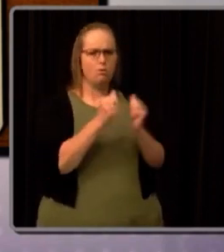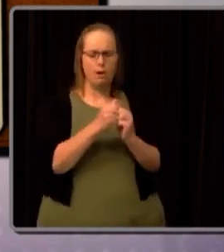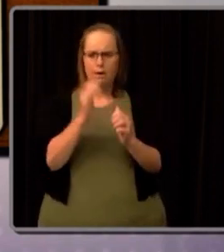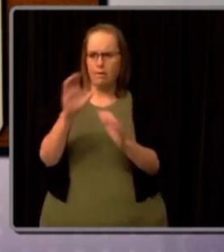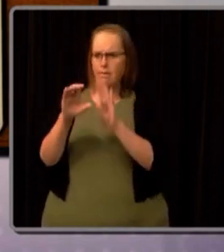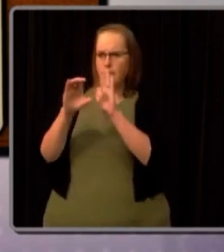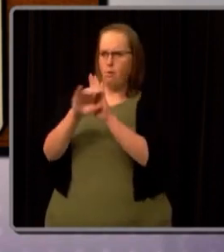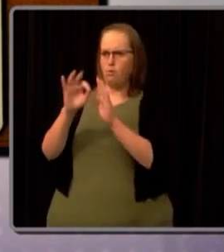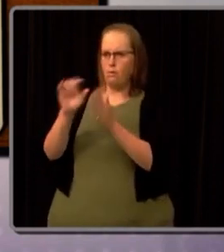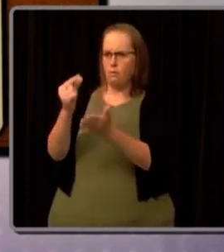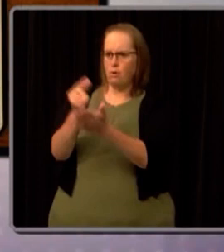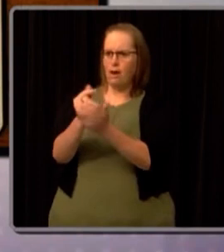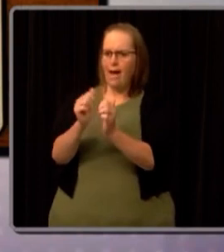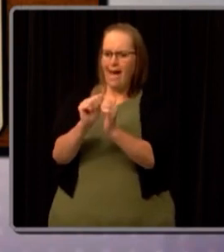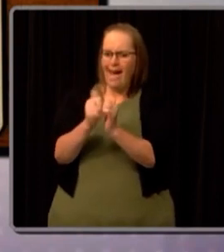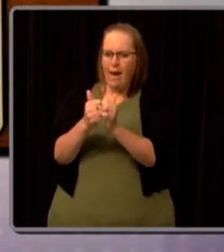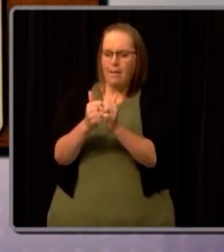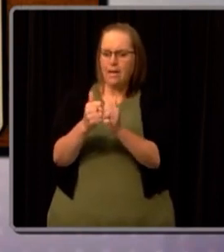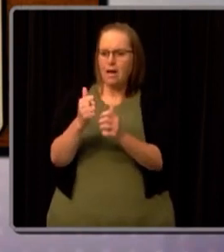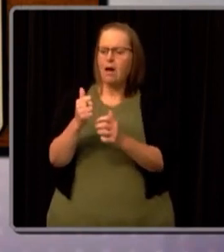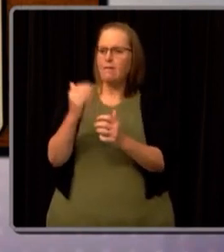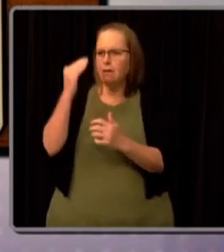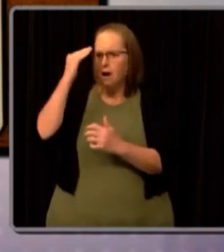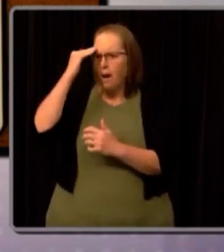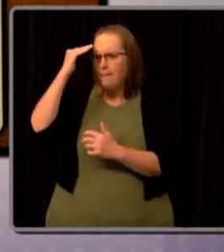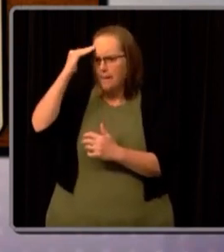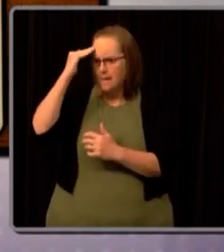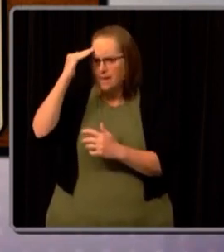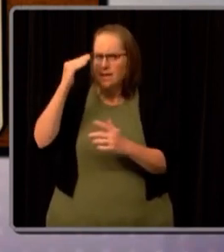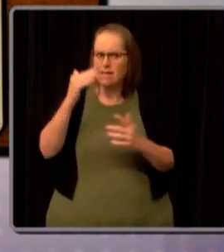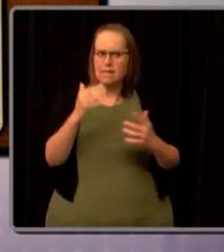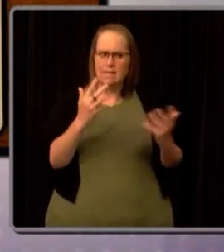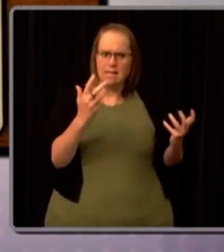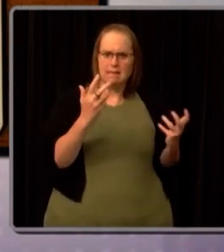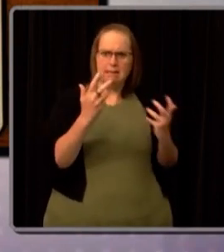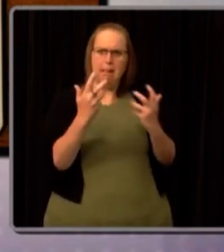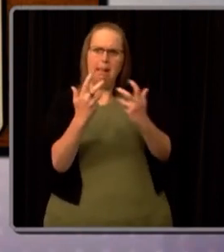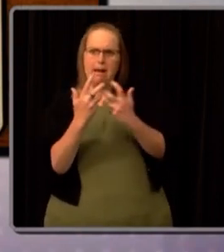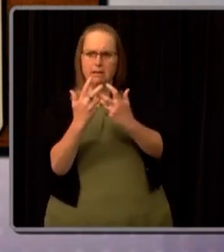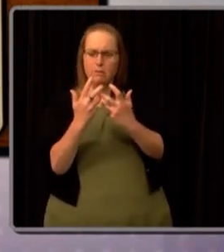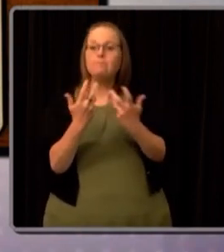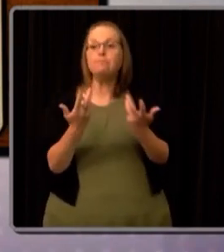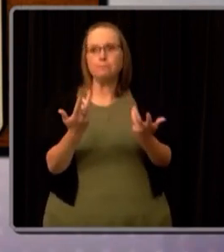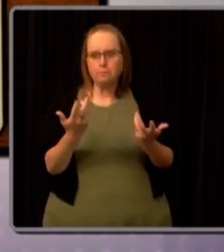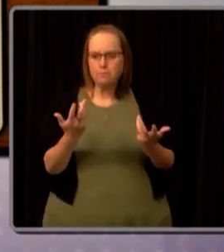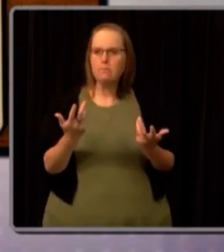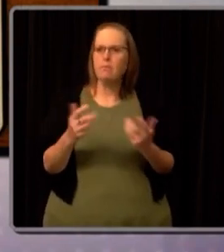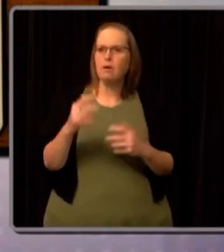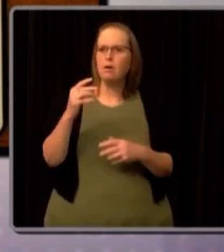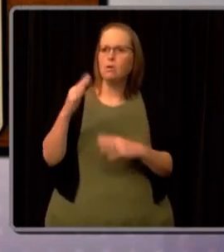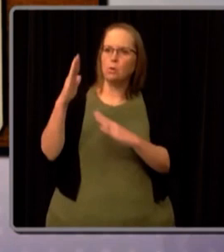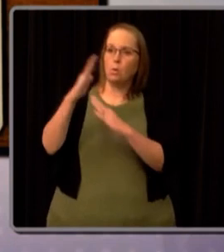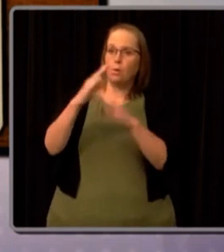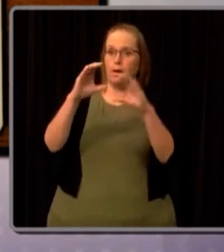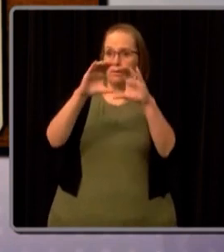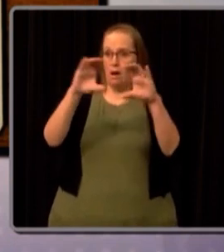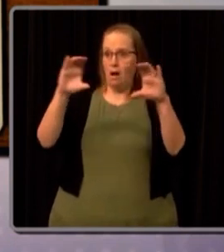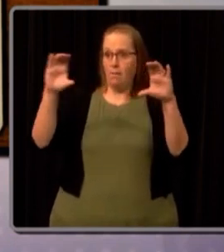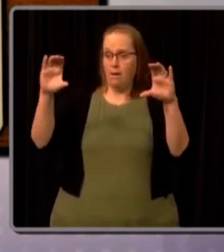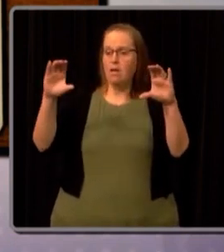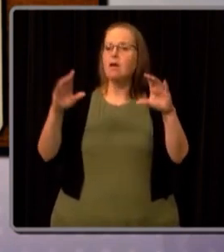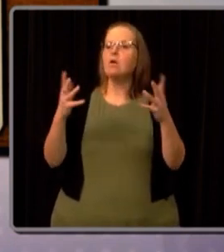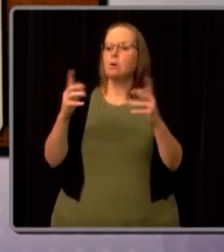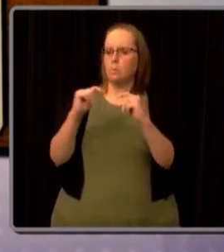competencies does it align to, or does it highlight? And as you can see, just as at a glance, what the top is what the